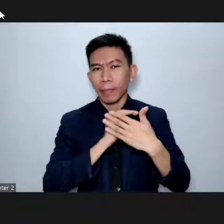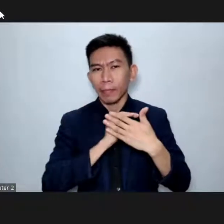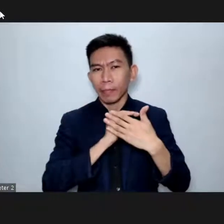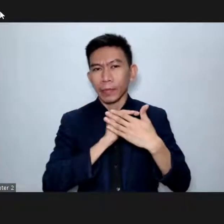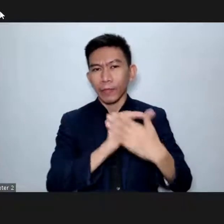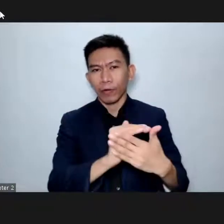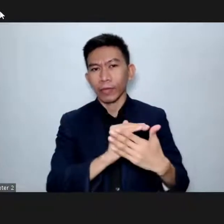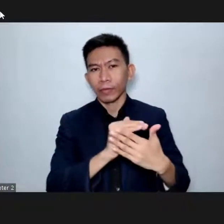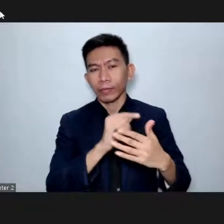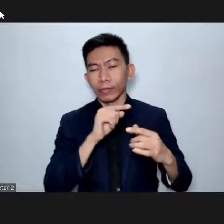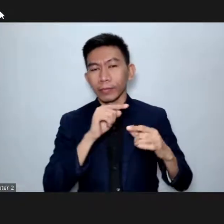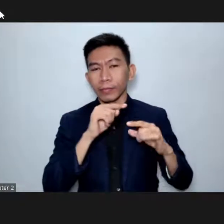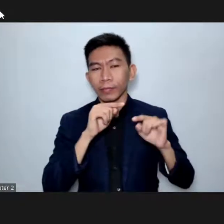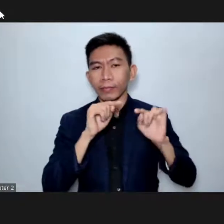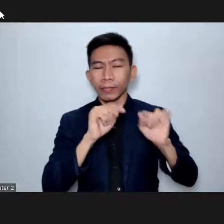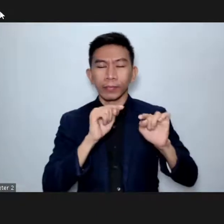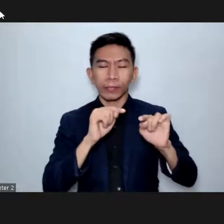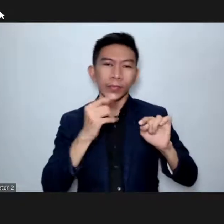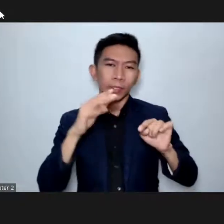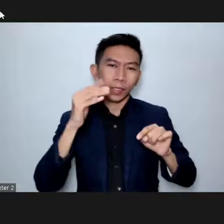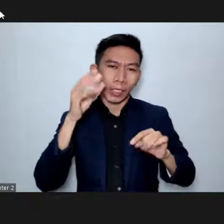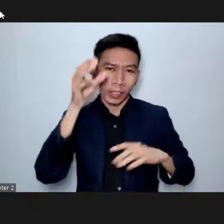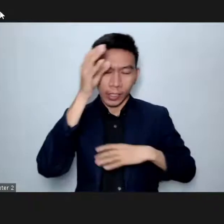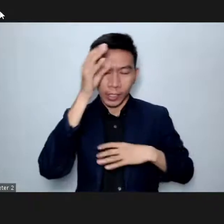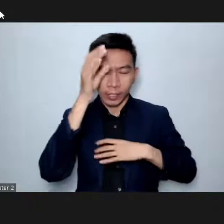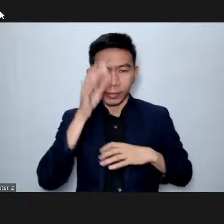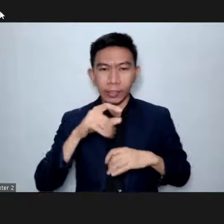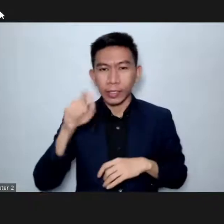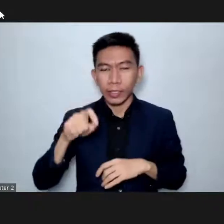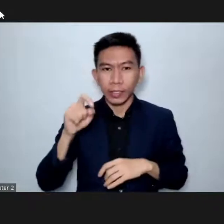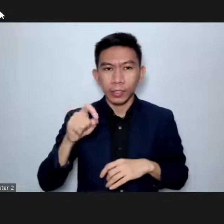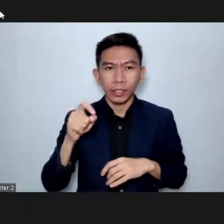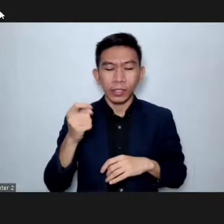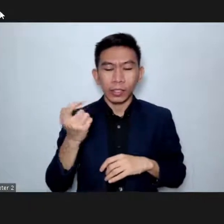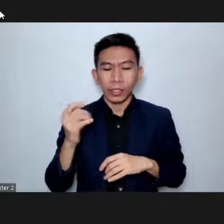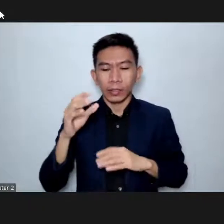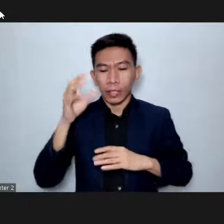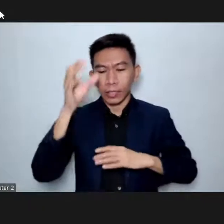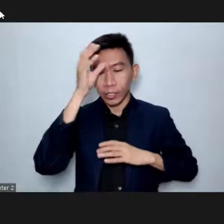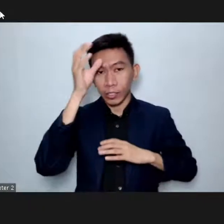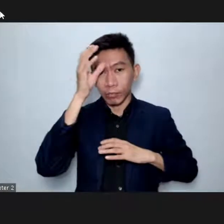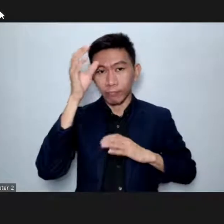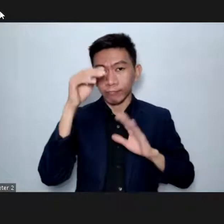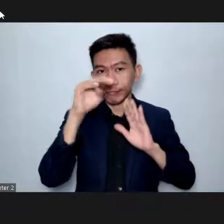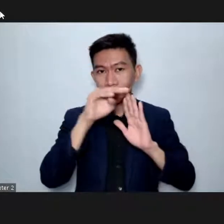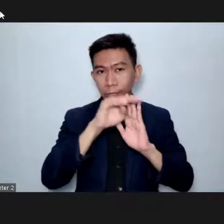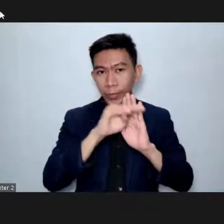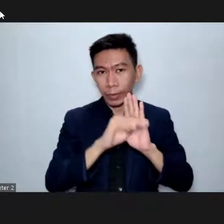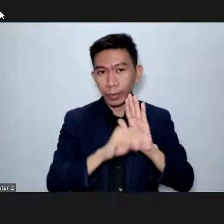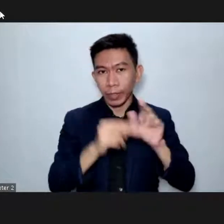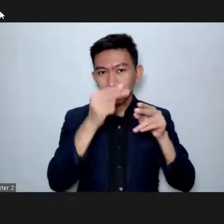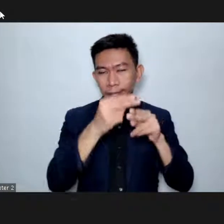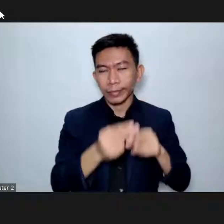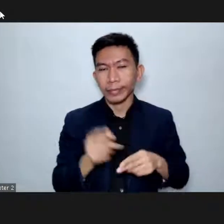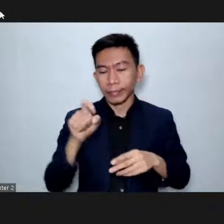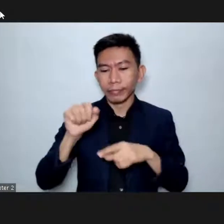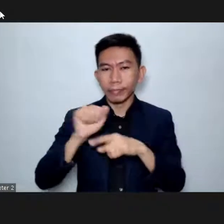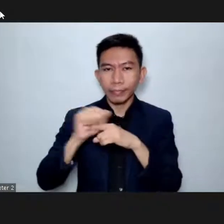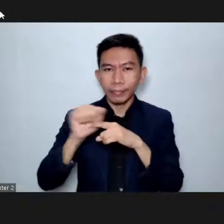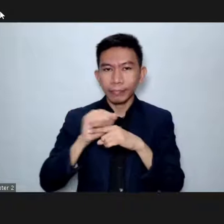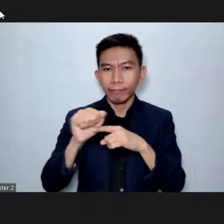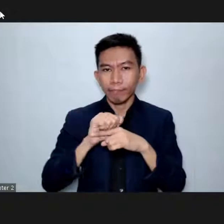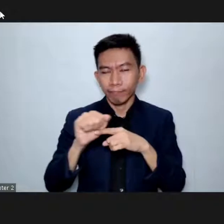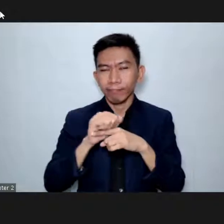control. We need cancer registry, definitely, and we need training. And all of this training is very important